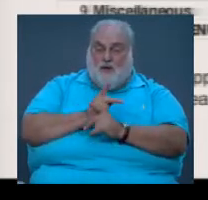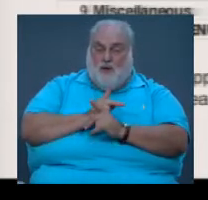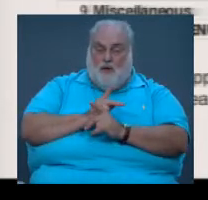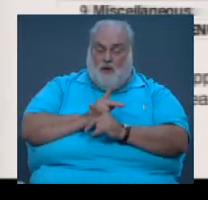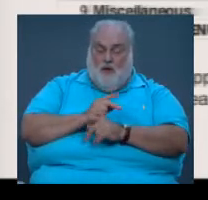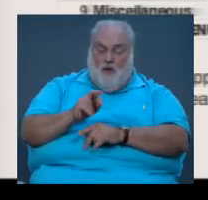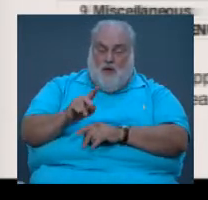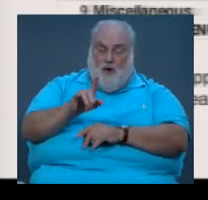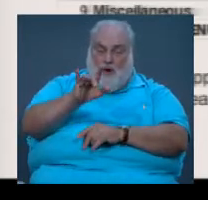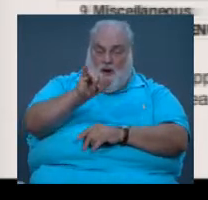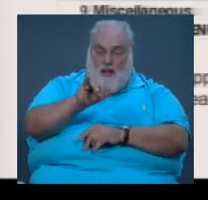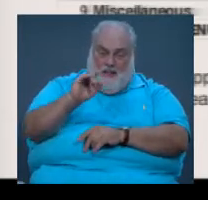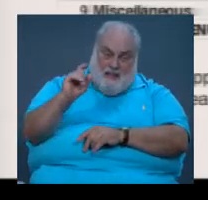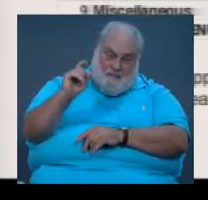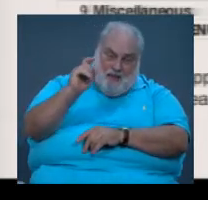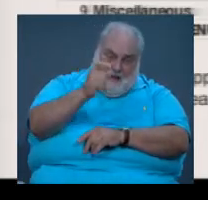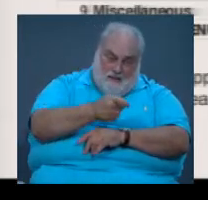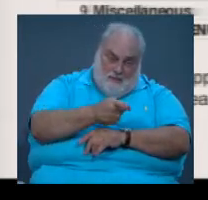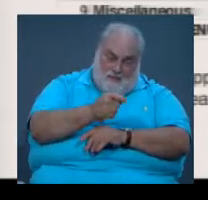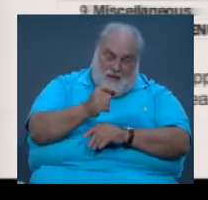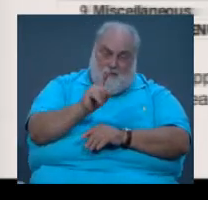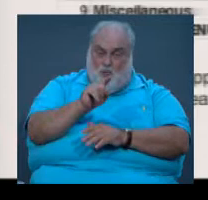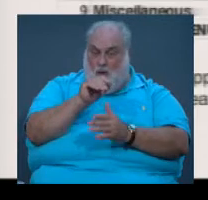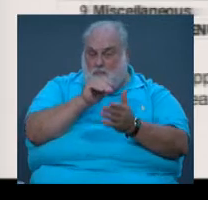that's reflected in miscellaneous income of